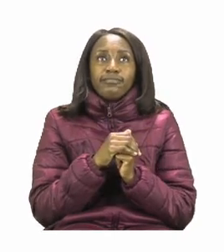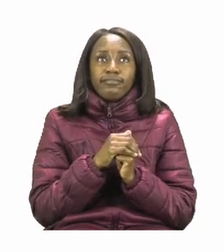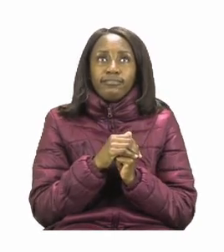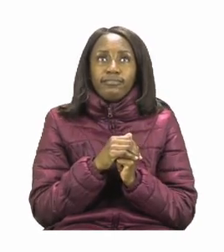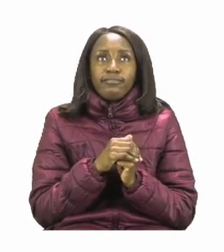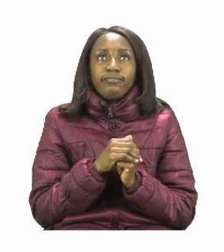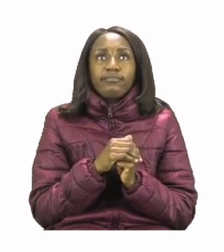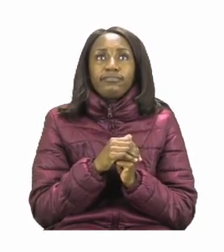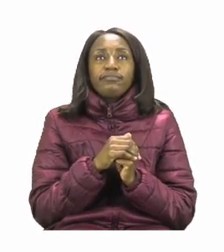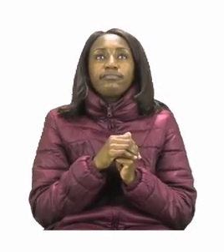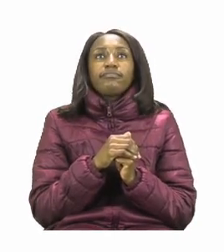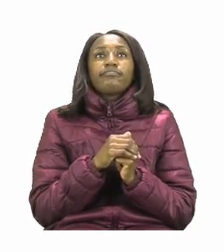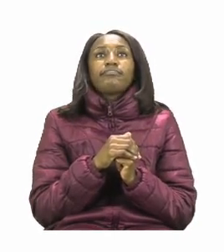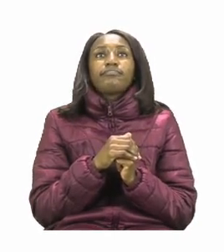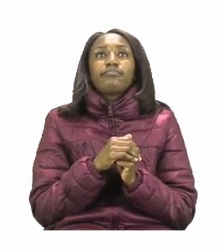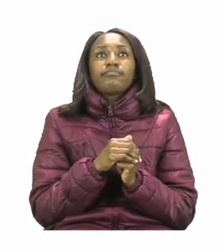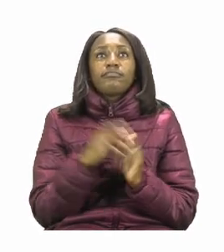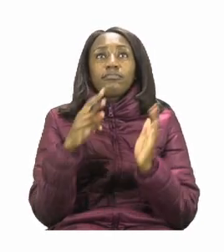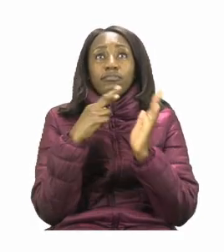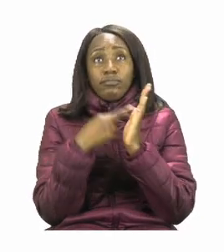Home safety rules.